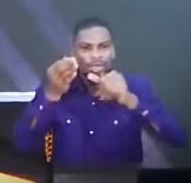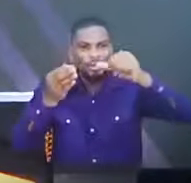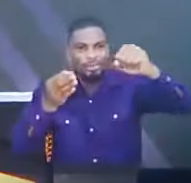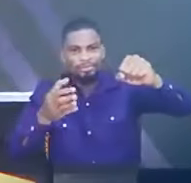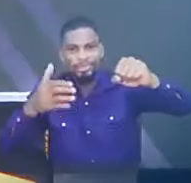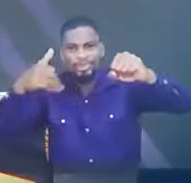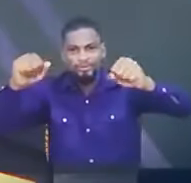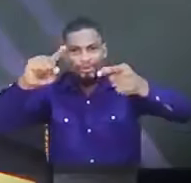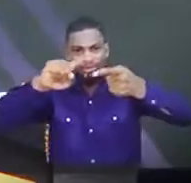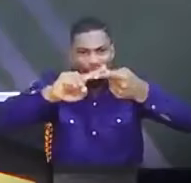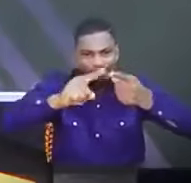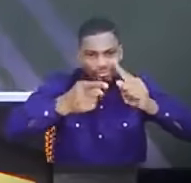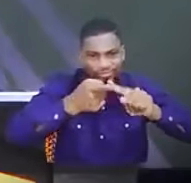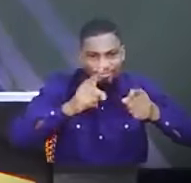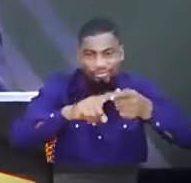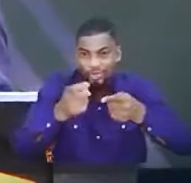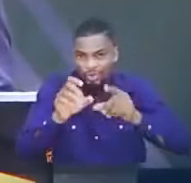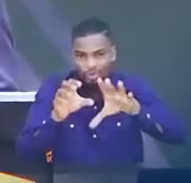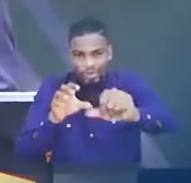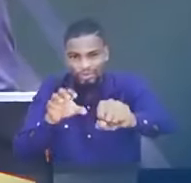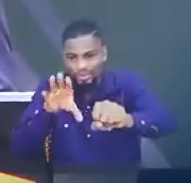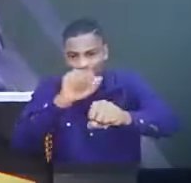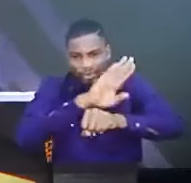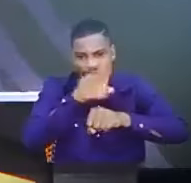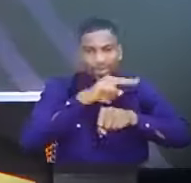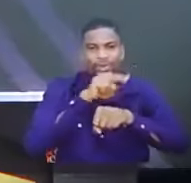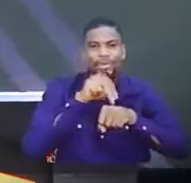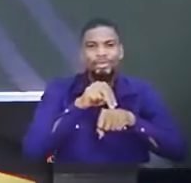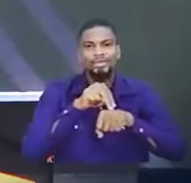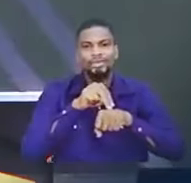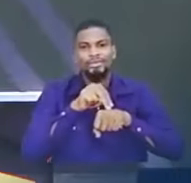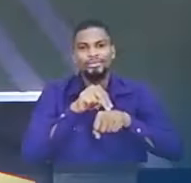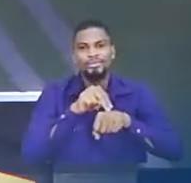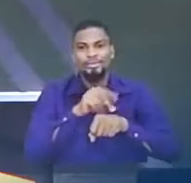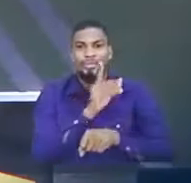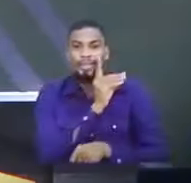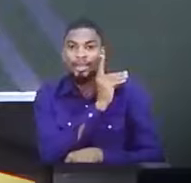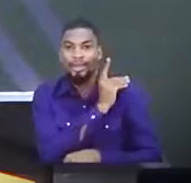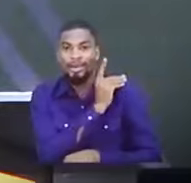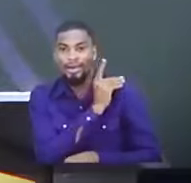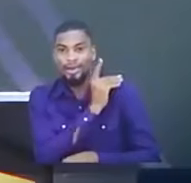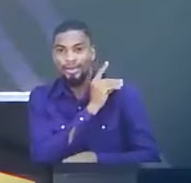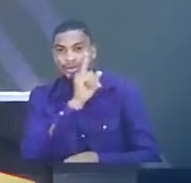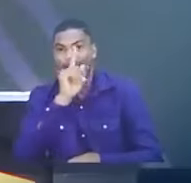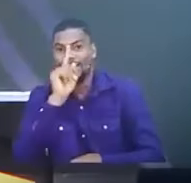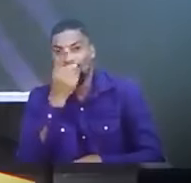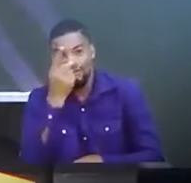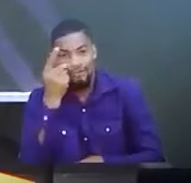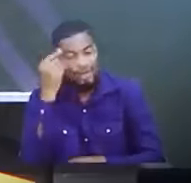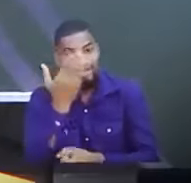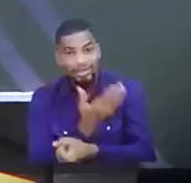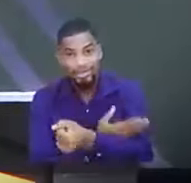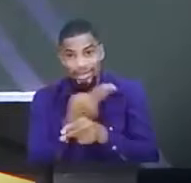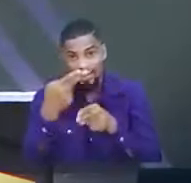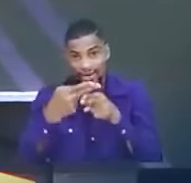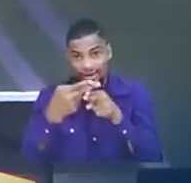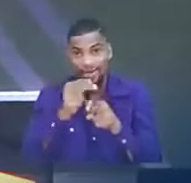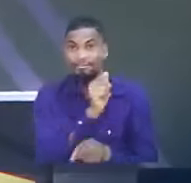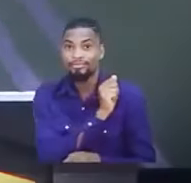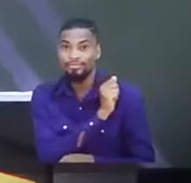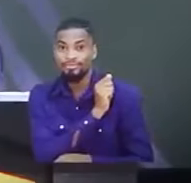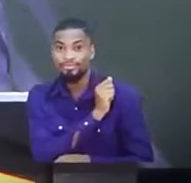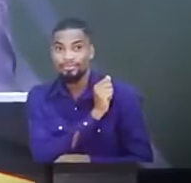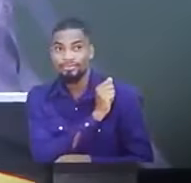the nations. Now, David's first son was Amnon, but his third